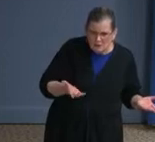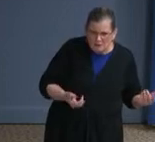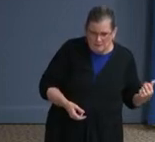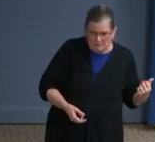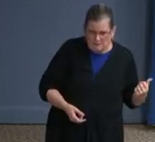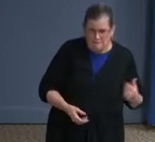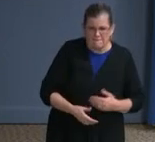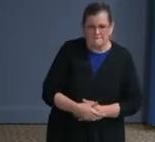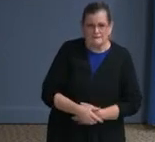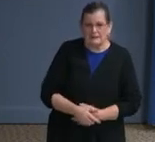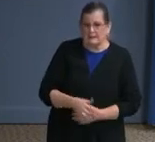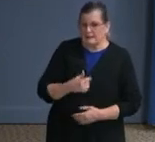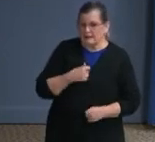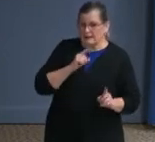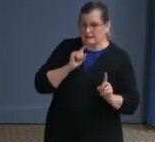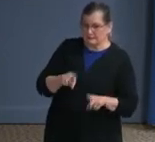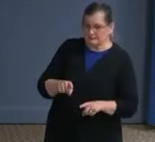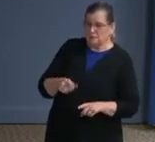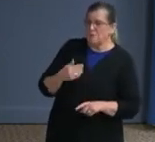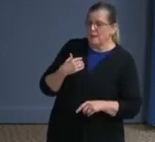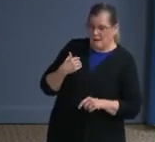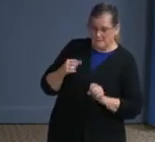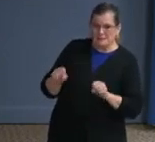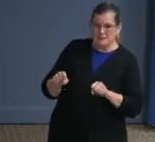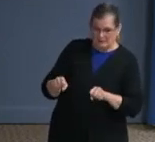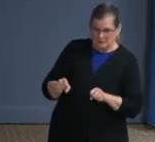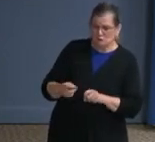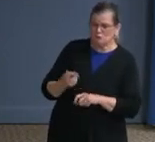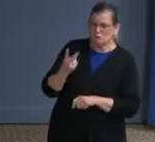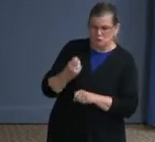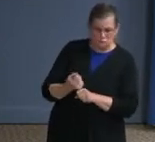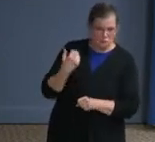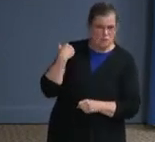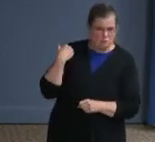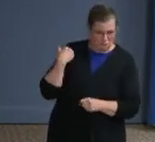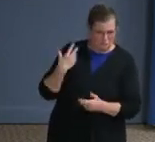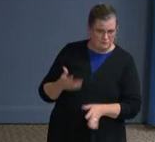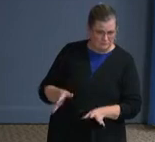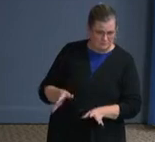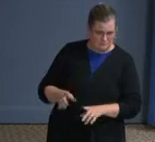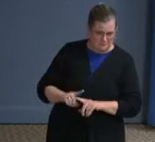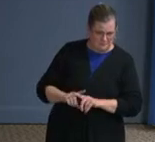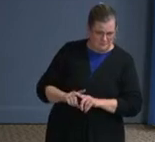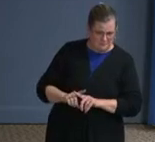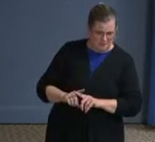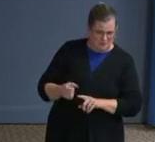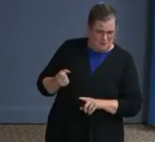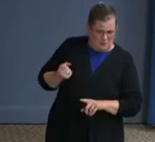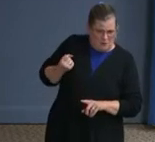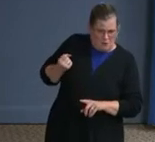plan? We have the ability, and we did this 2 years ago, to hold over that bill